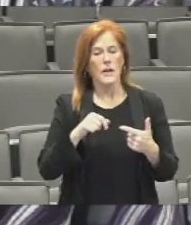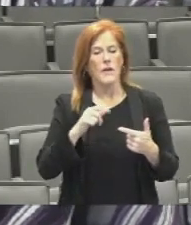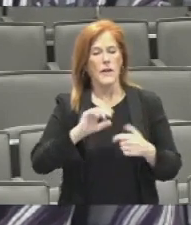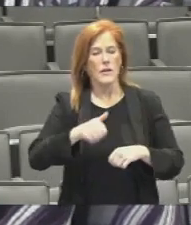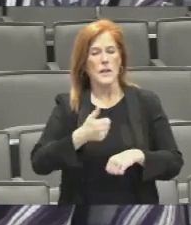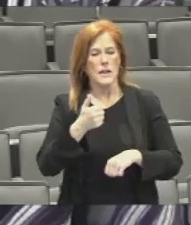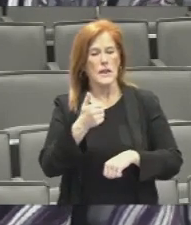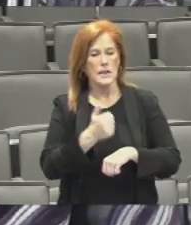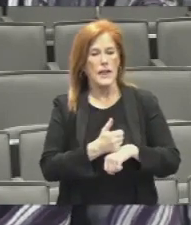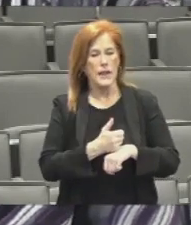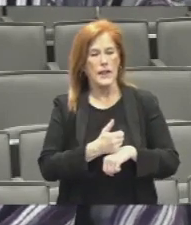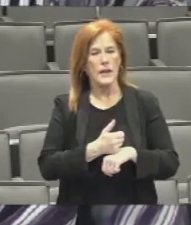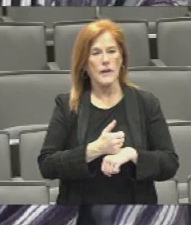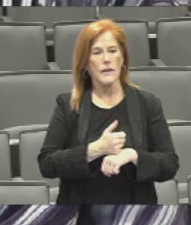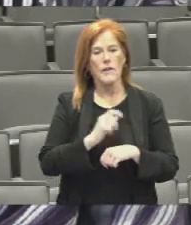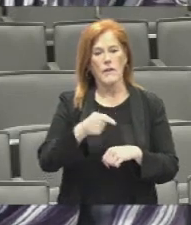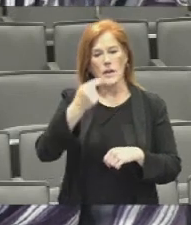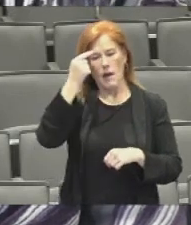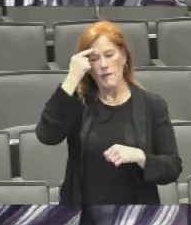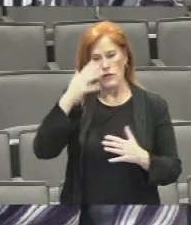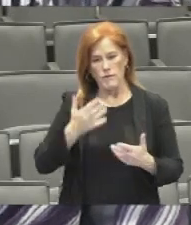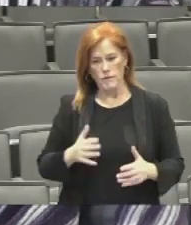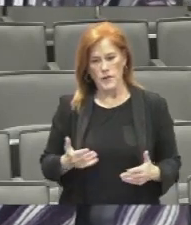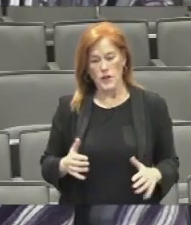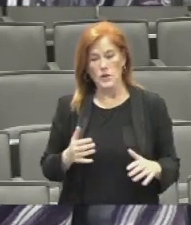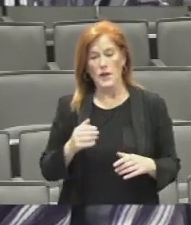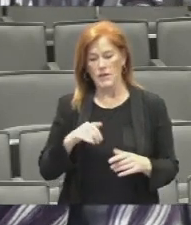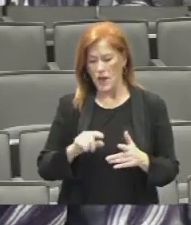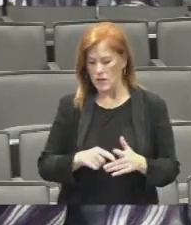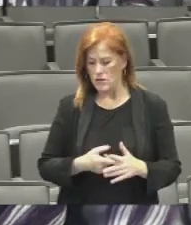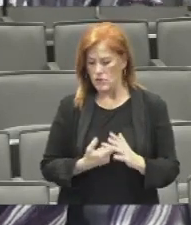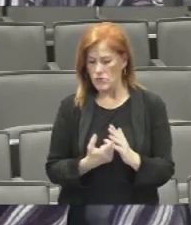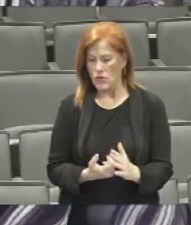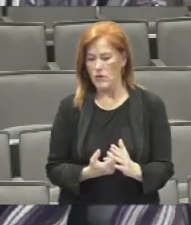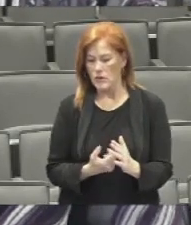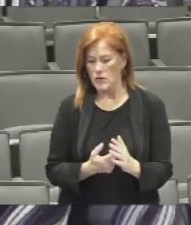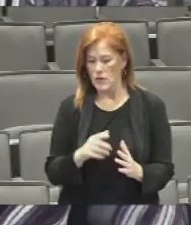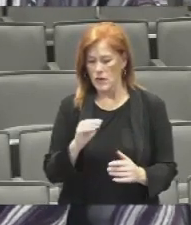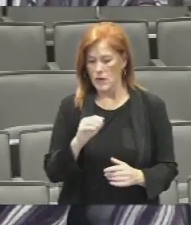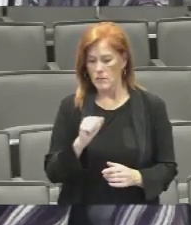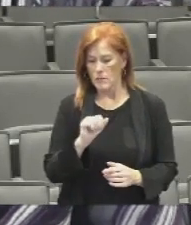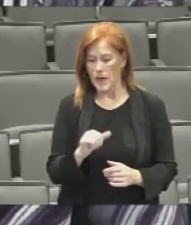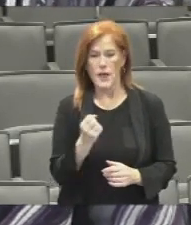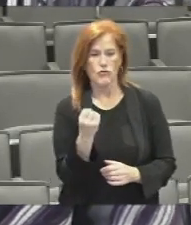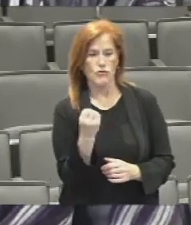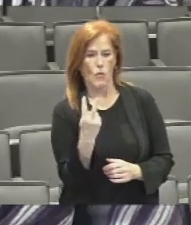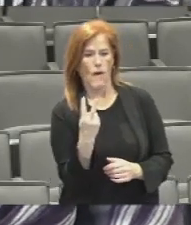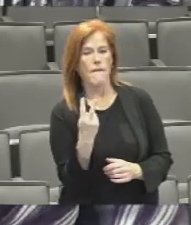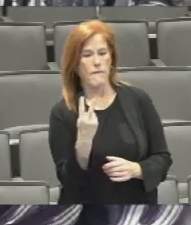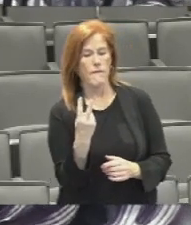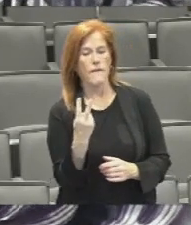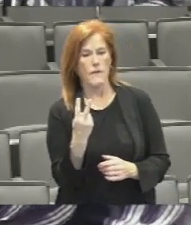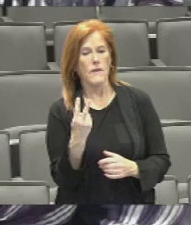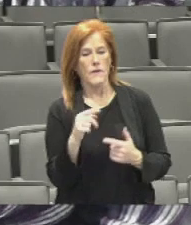implementation that the governor has put in place, and it started on the 12th of May of this month.